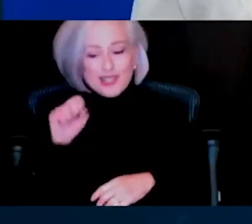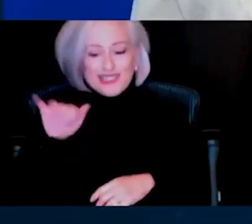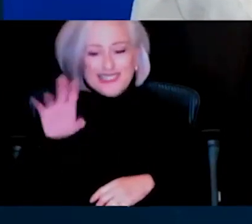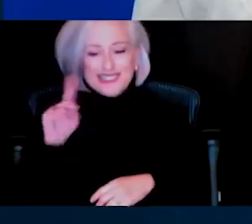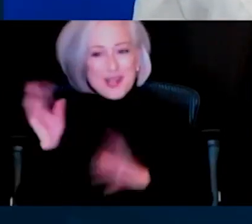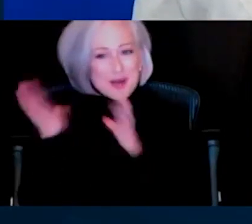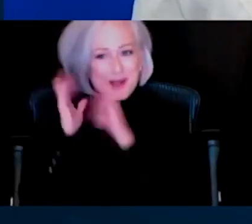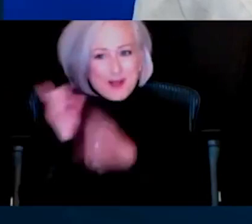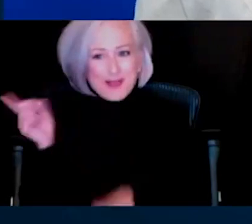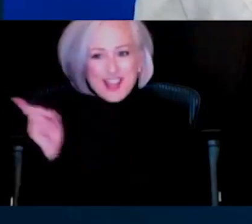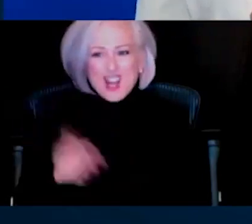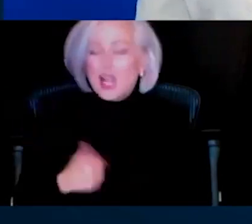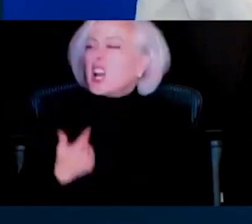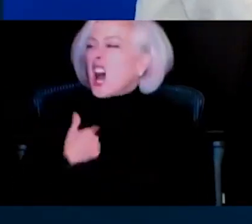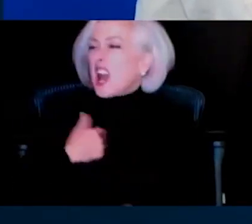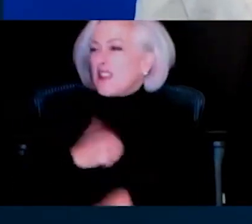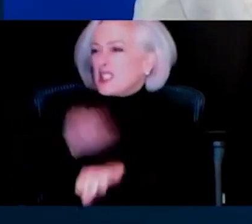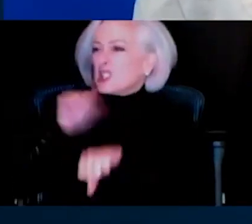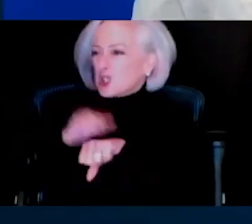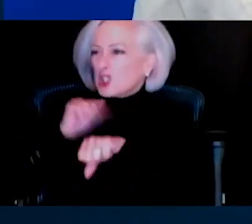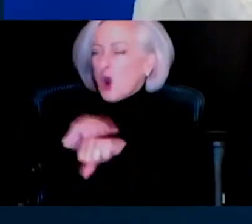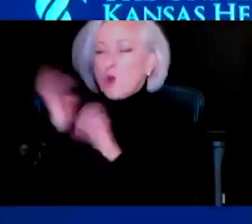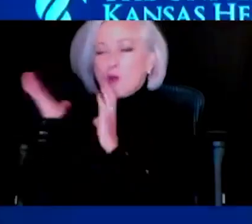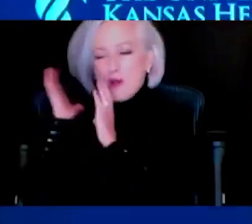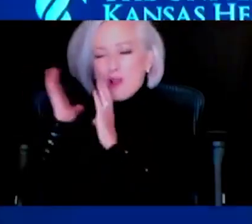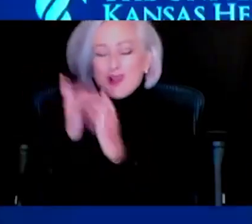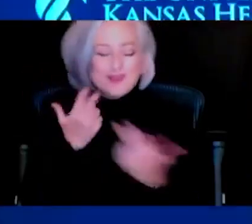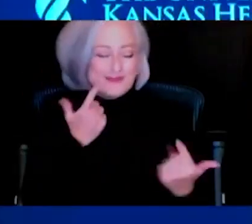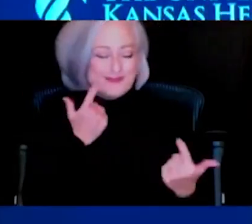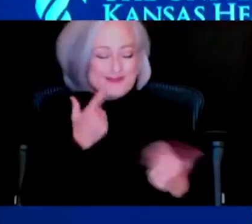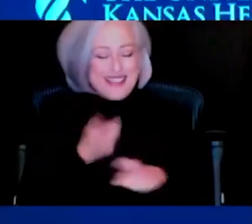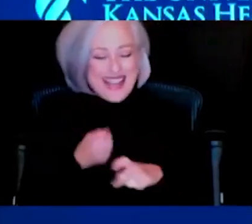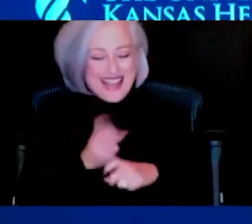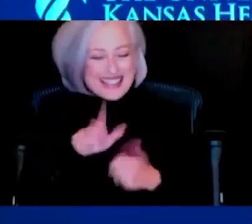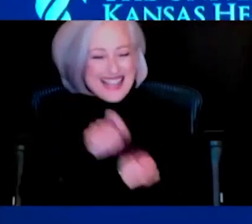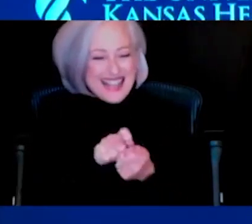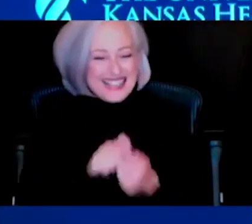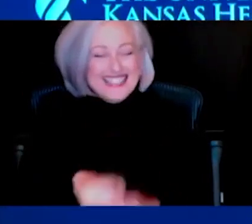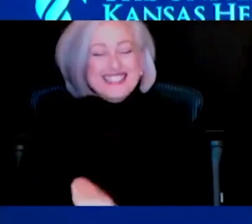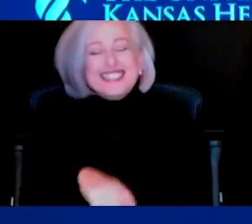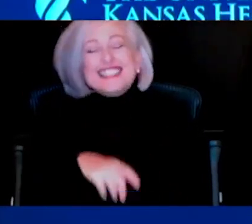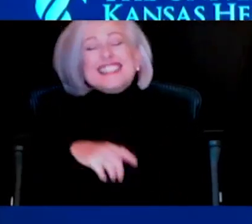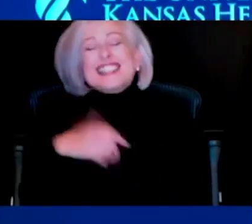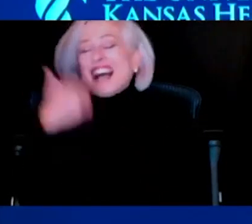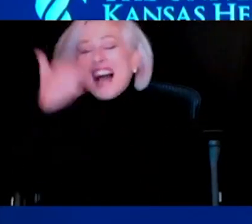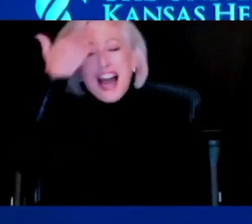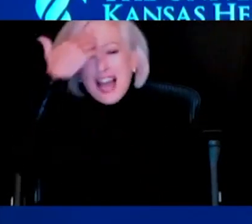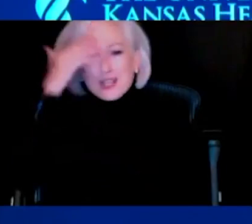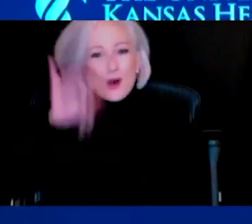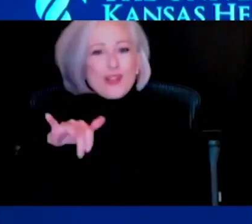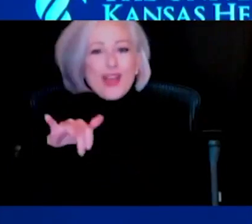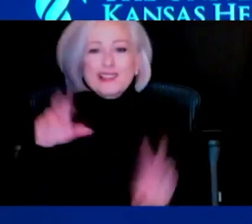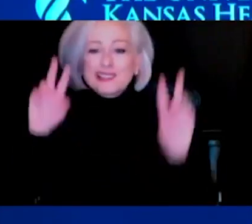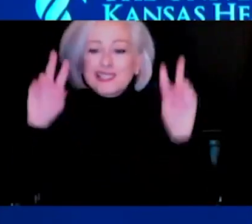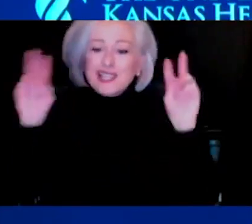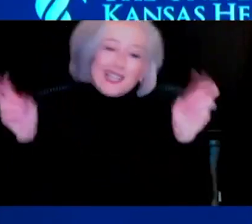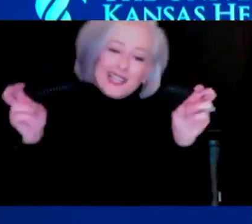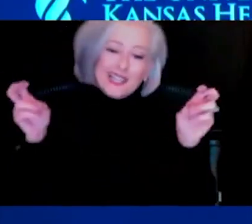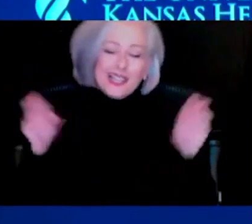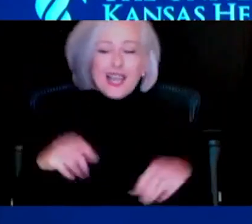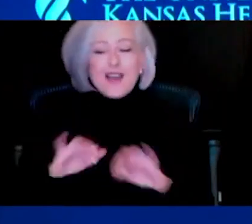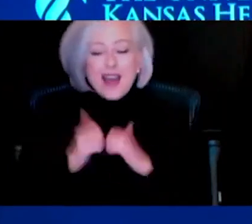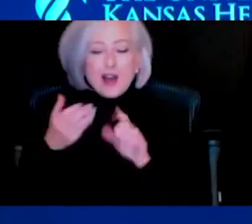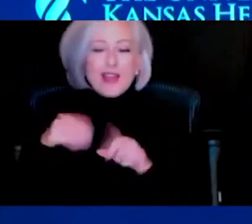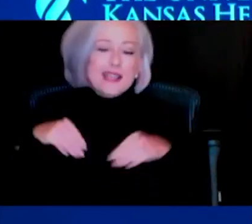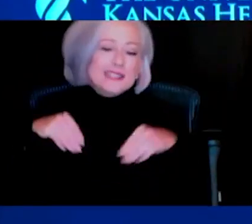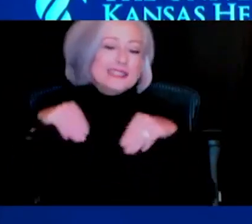Stone pillow. I sleep on a stone pillow. That's Exactly. So yeah, there's no. I know that's the claim to how they sell it, but again, it's